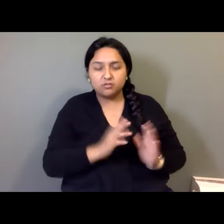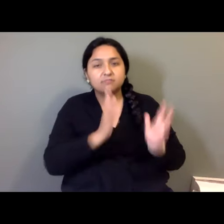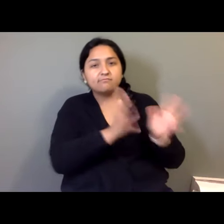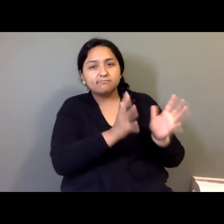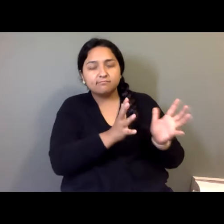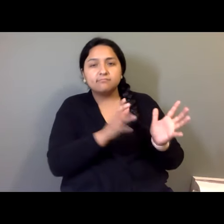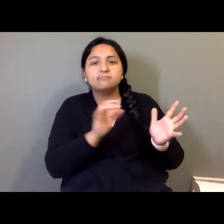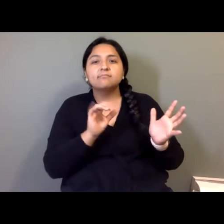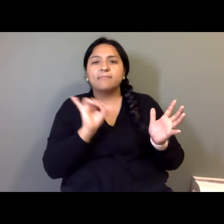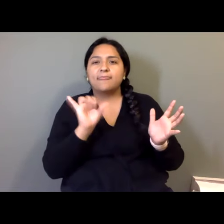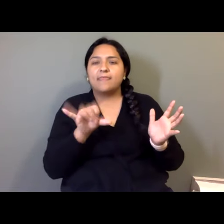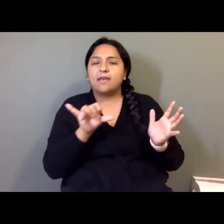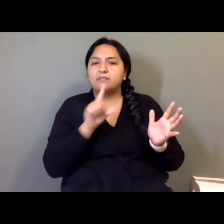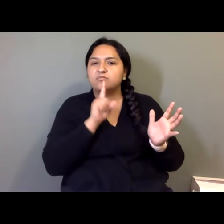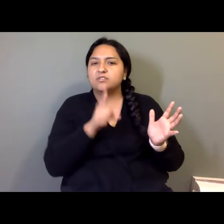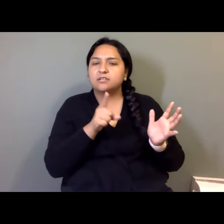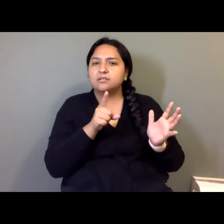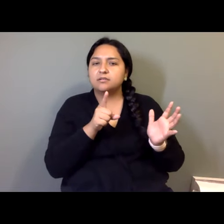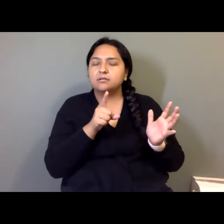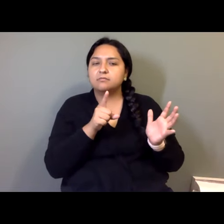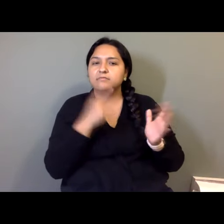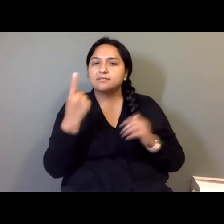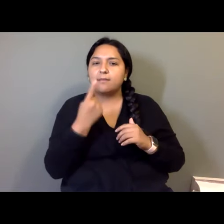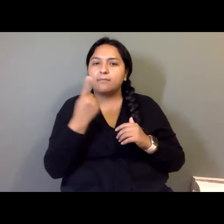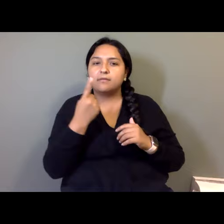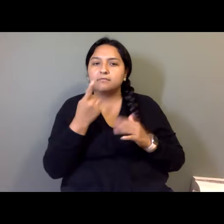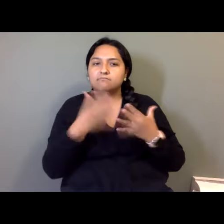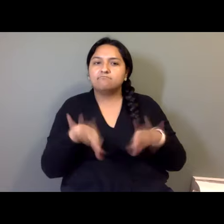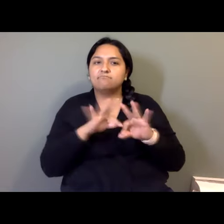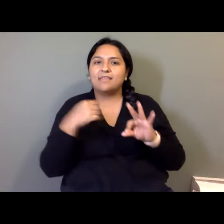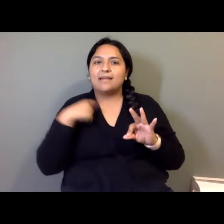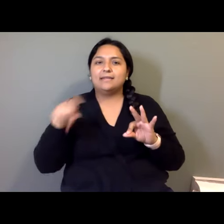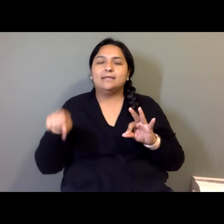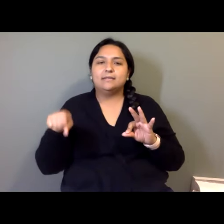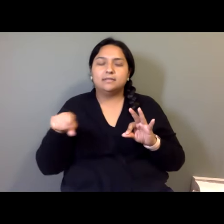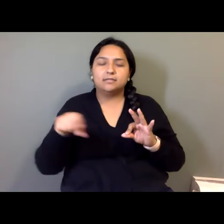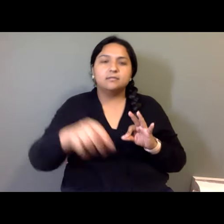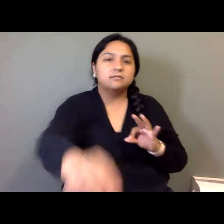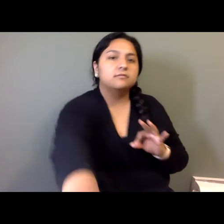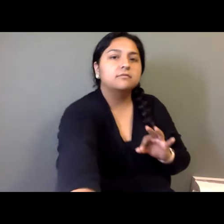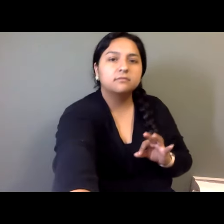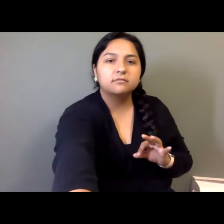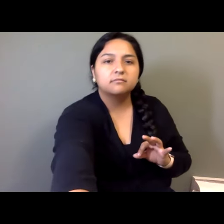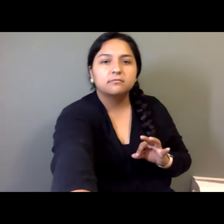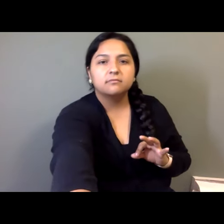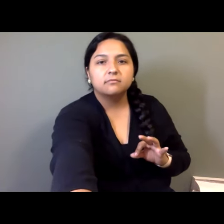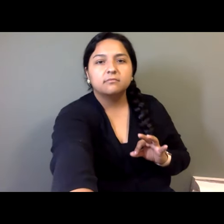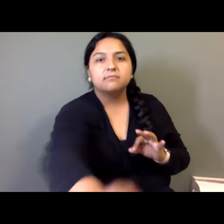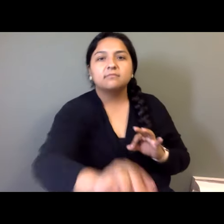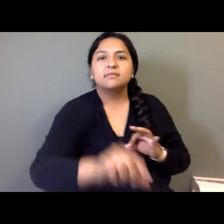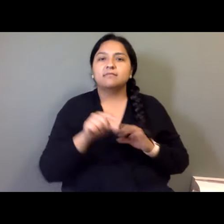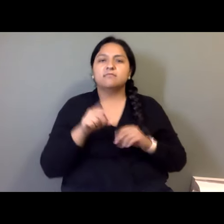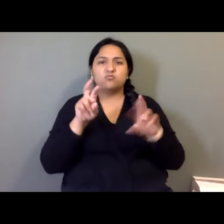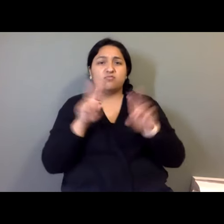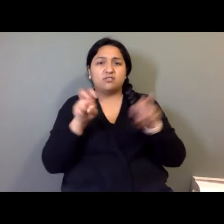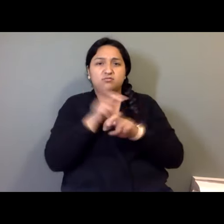was really kind of something that I needed in a way that was, I needed that contact with someone